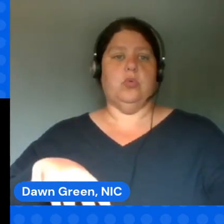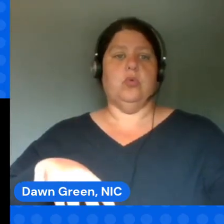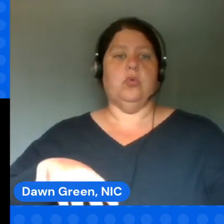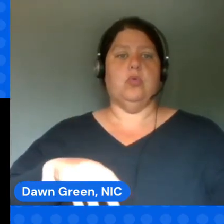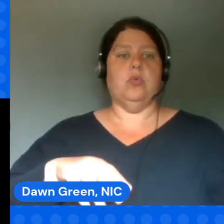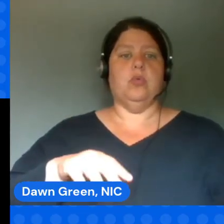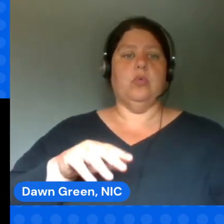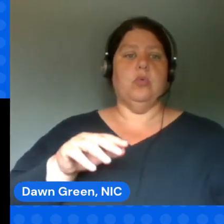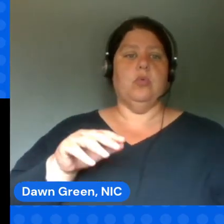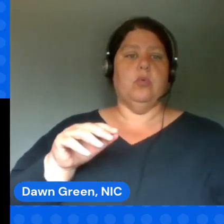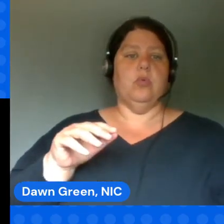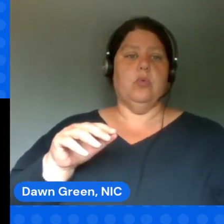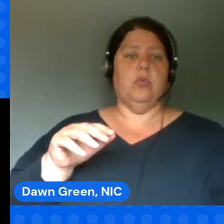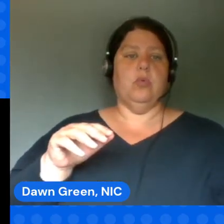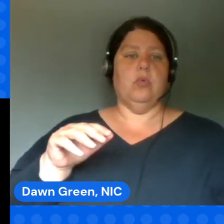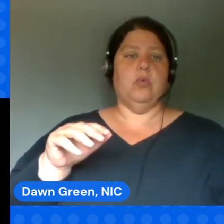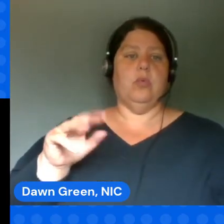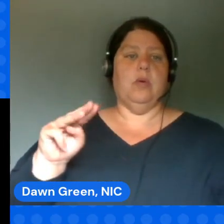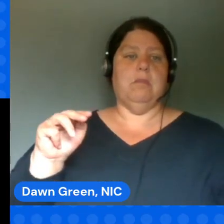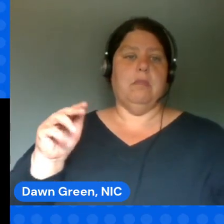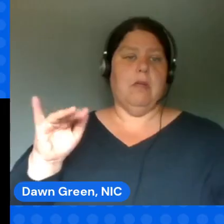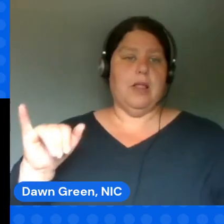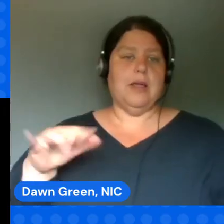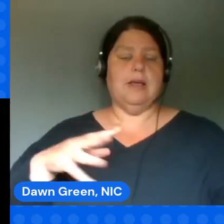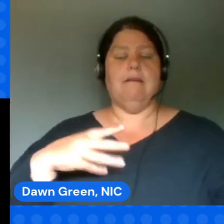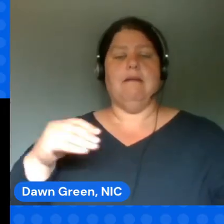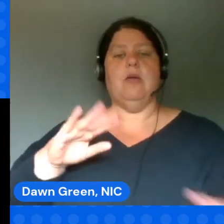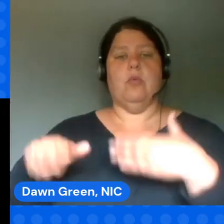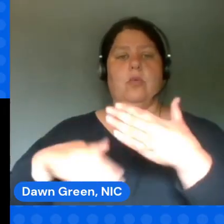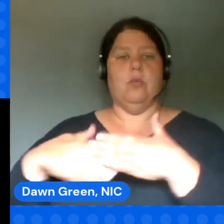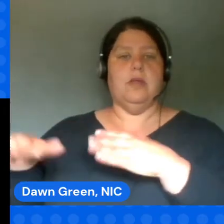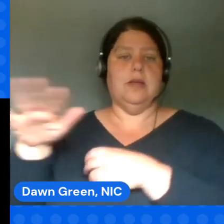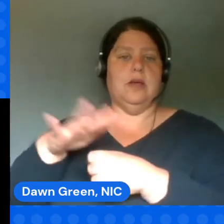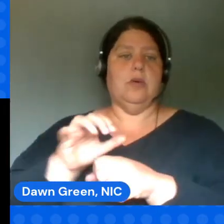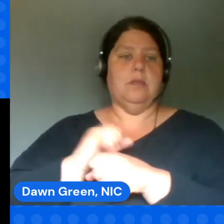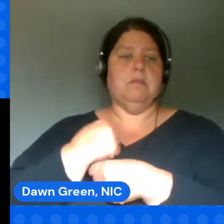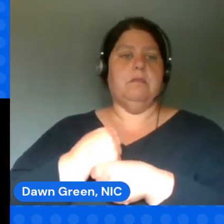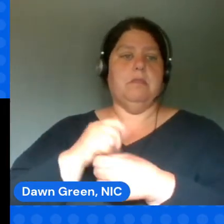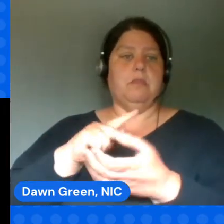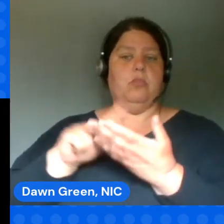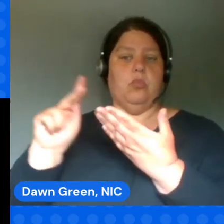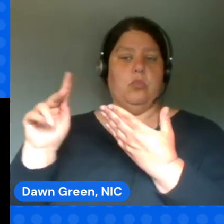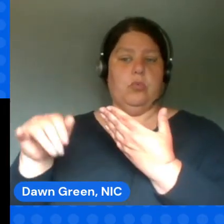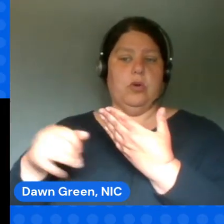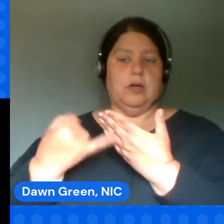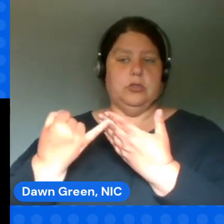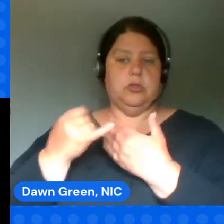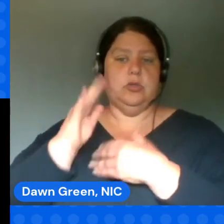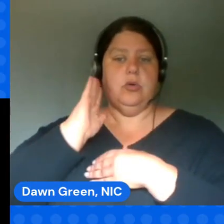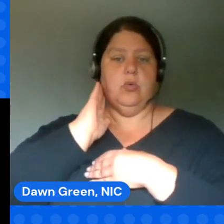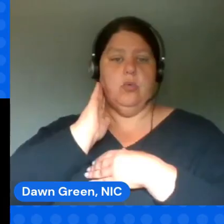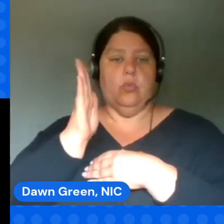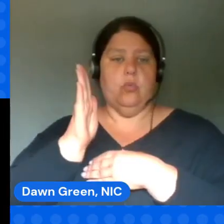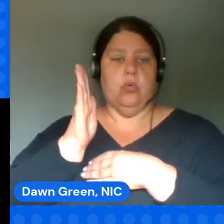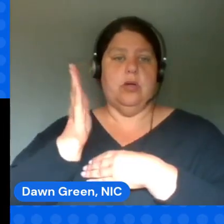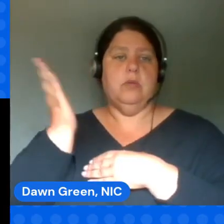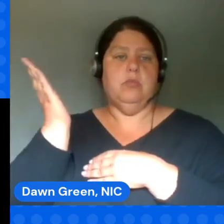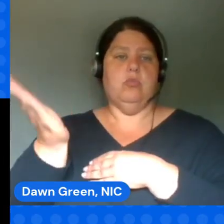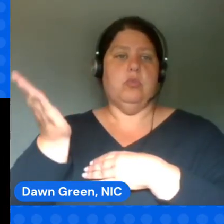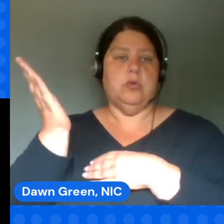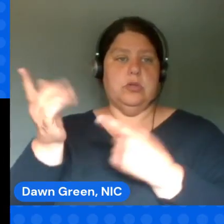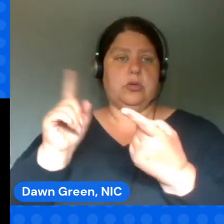region, and then create a Scratch project that they would then present to their